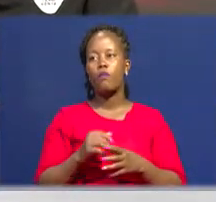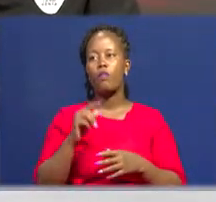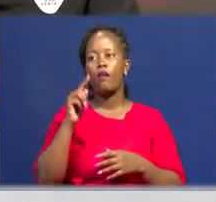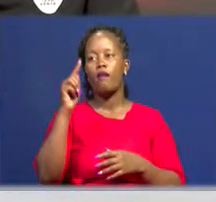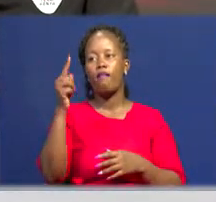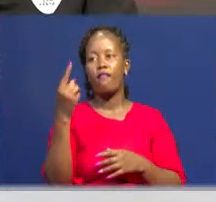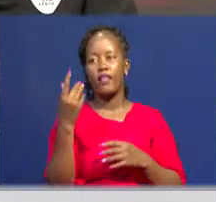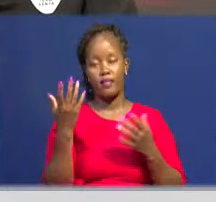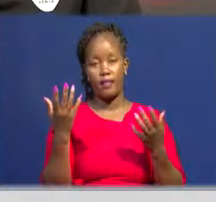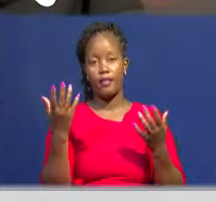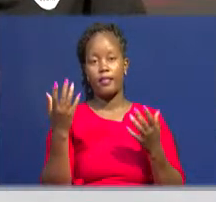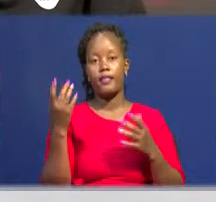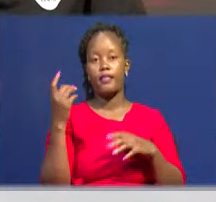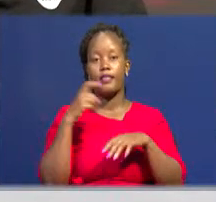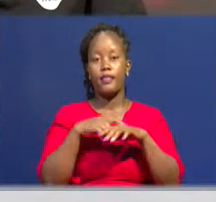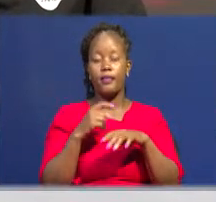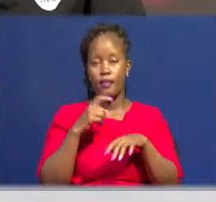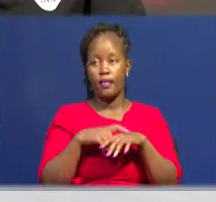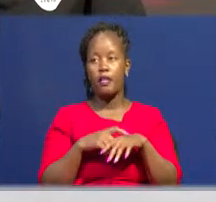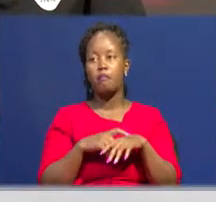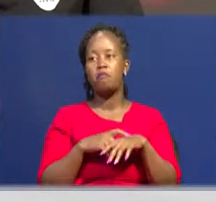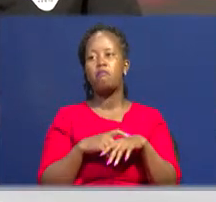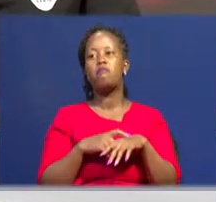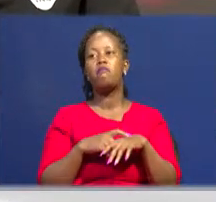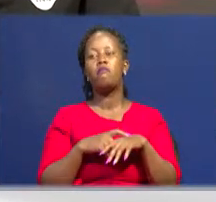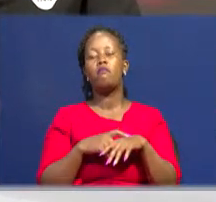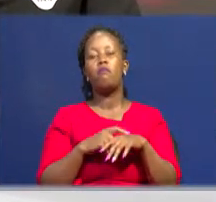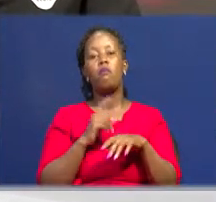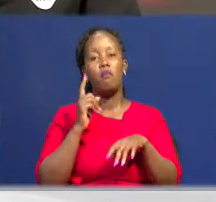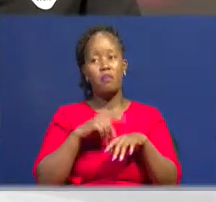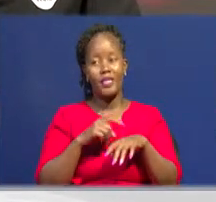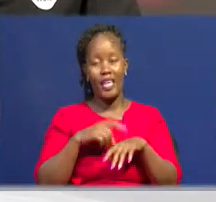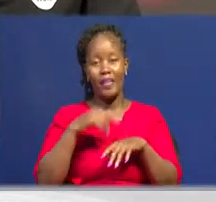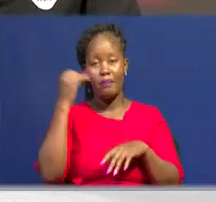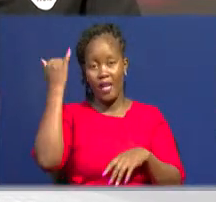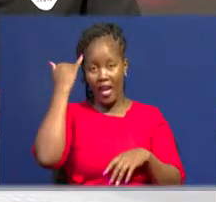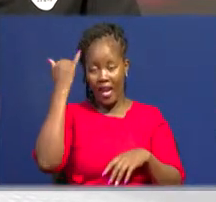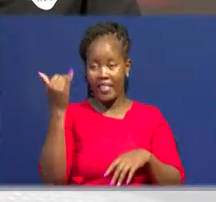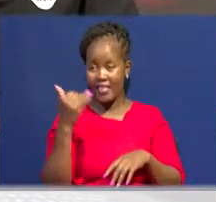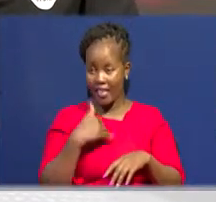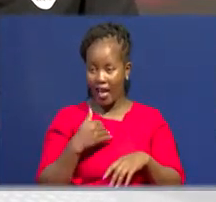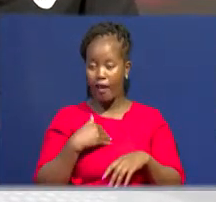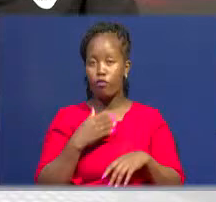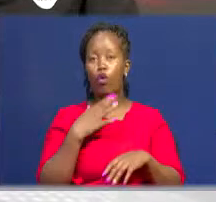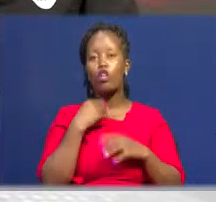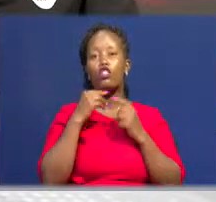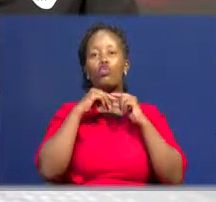is, of course, when you are scouting for, when you had the idea that you want to host beach